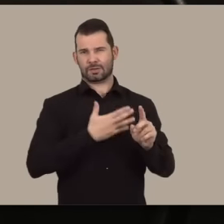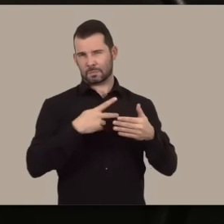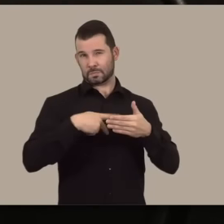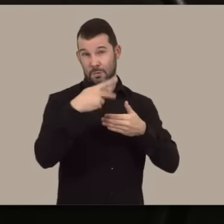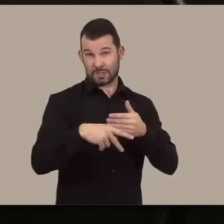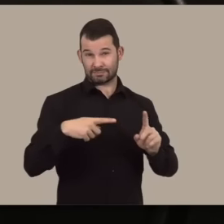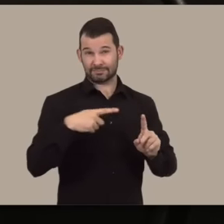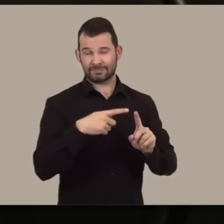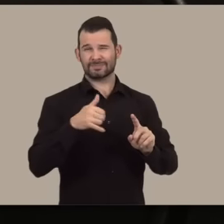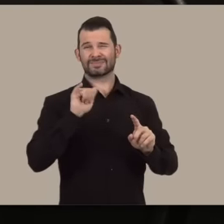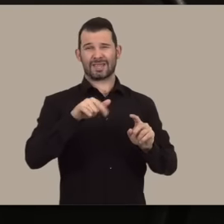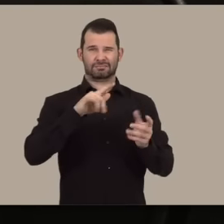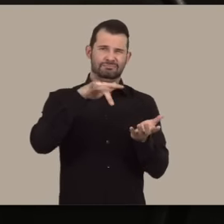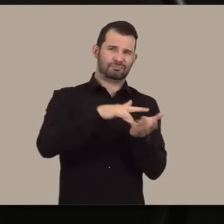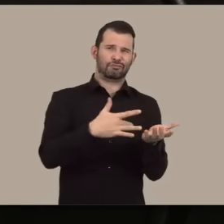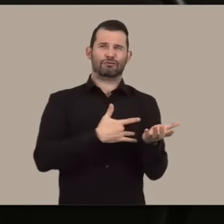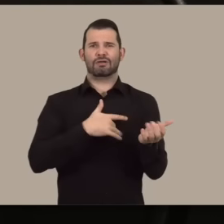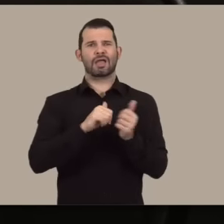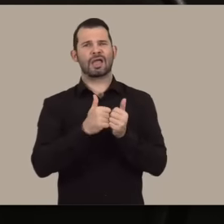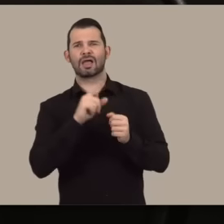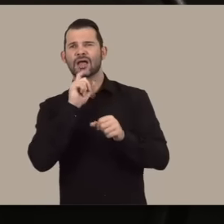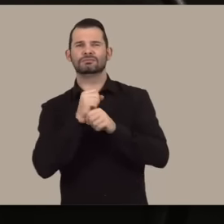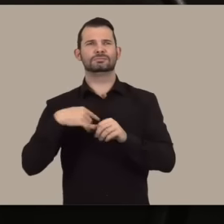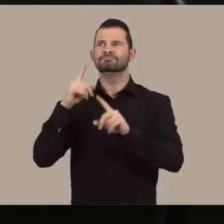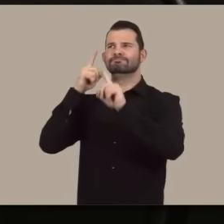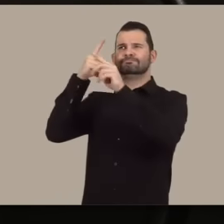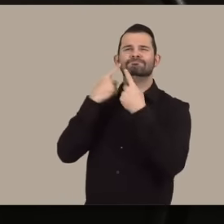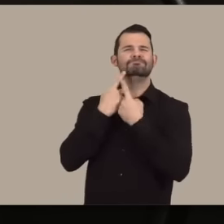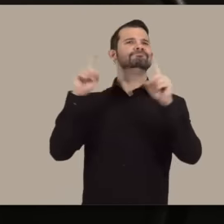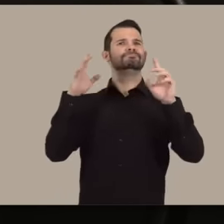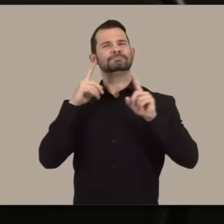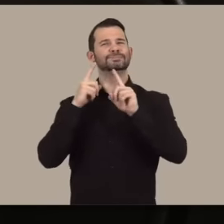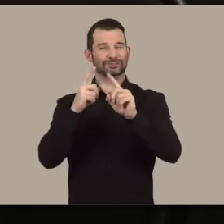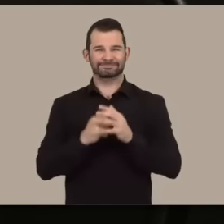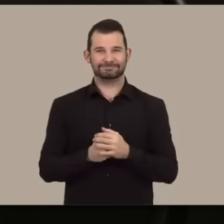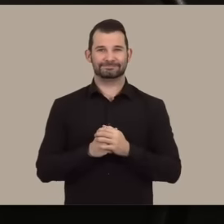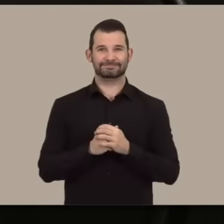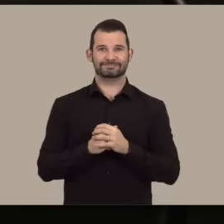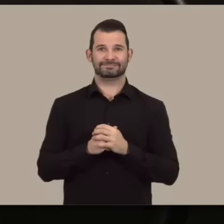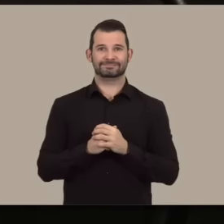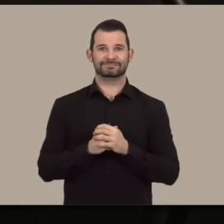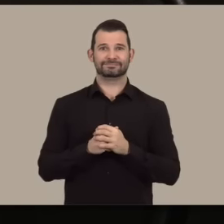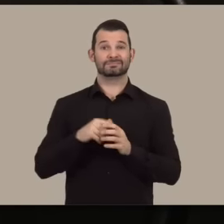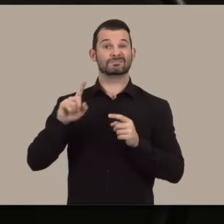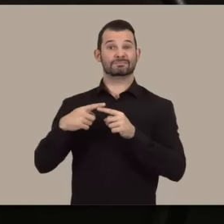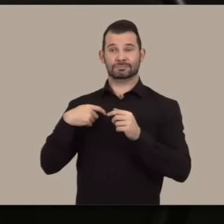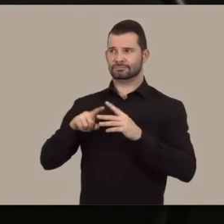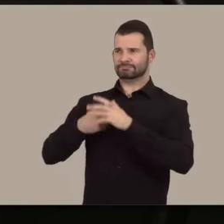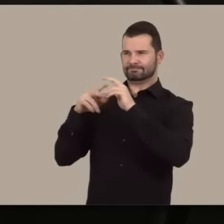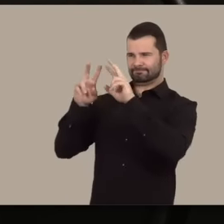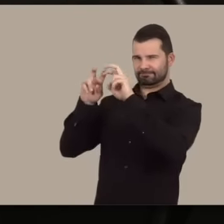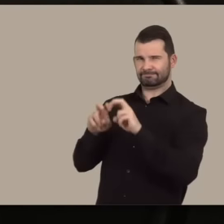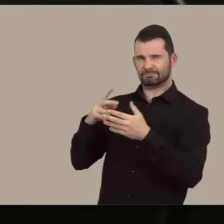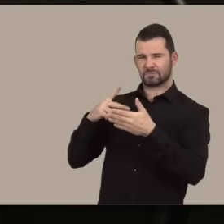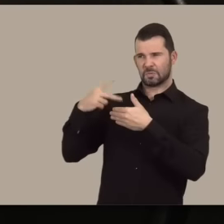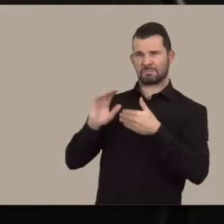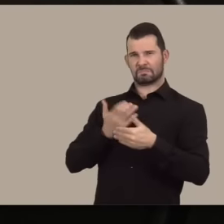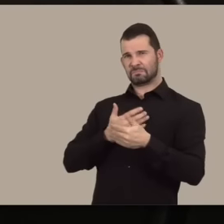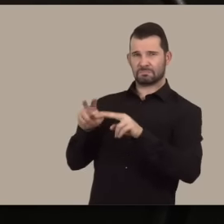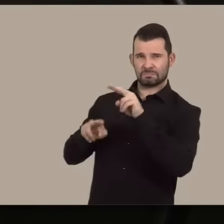my next point of discussion, our programs, which is at the heart of how we achieve our mission. When we